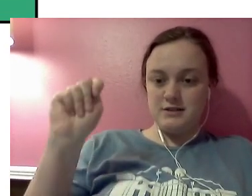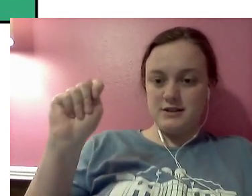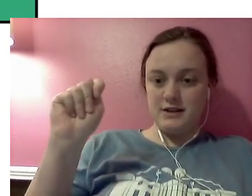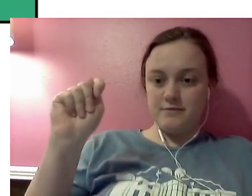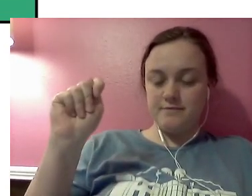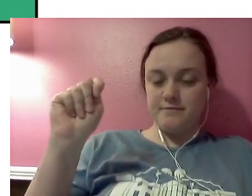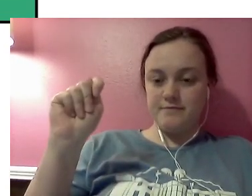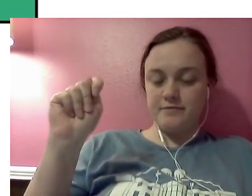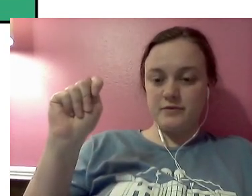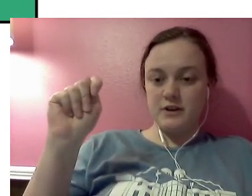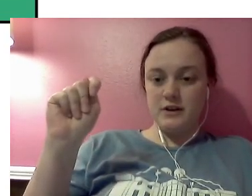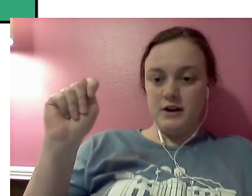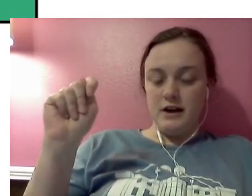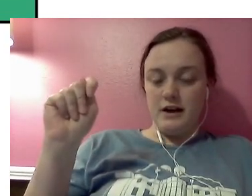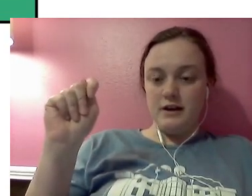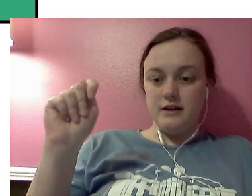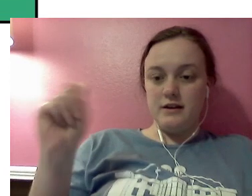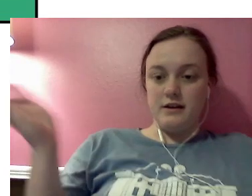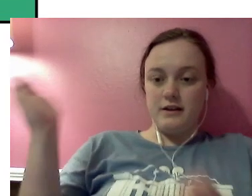A-P-T.